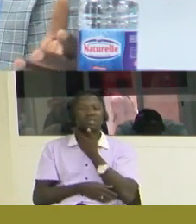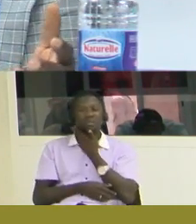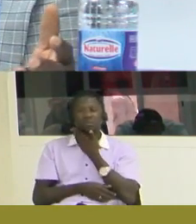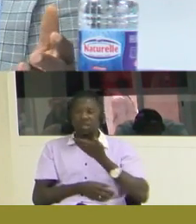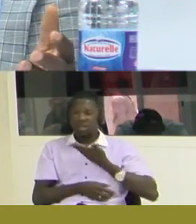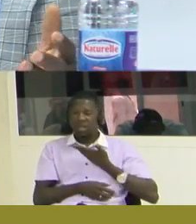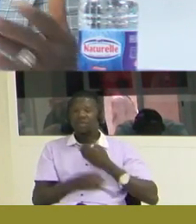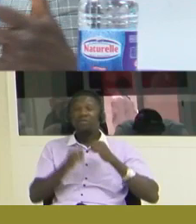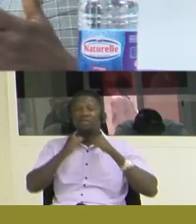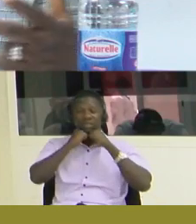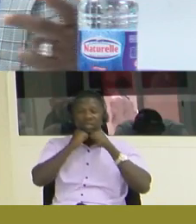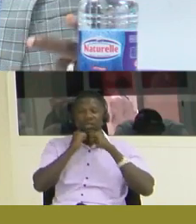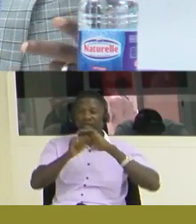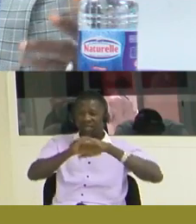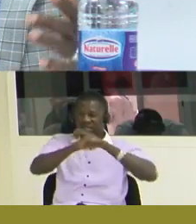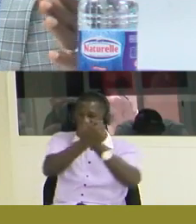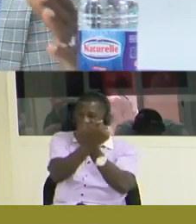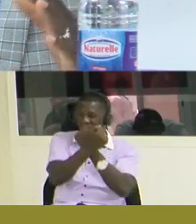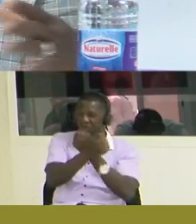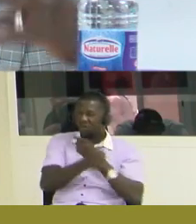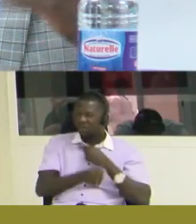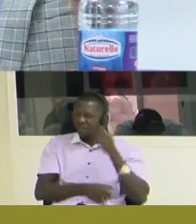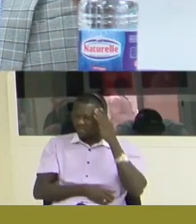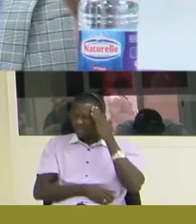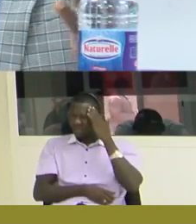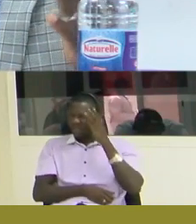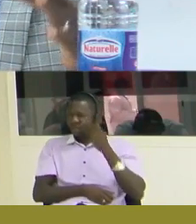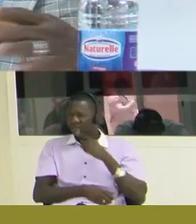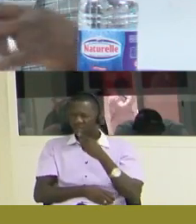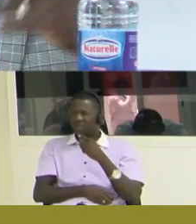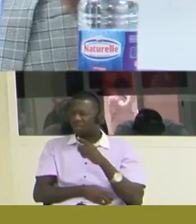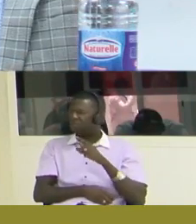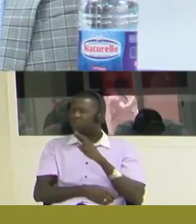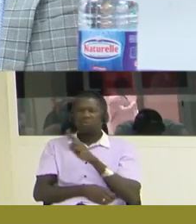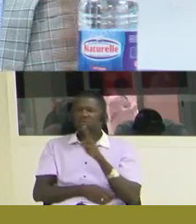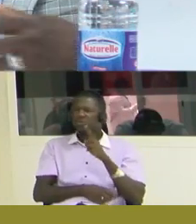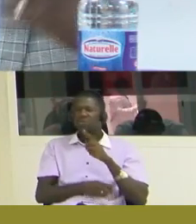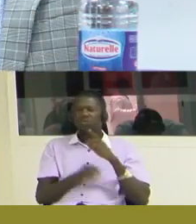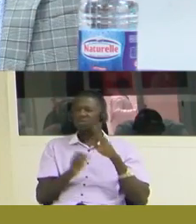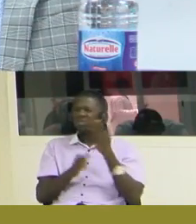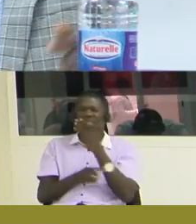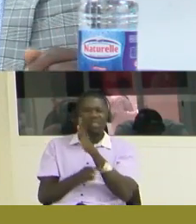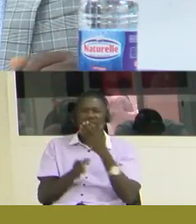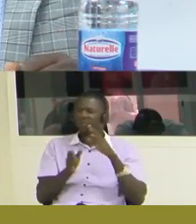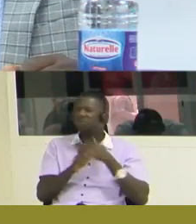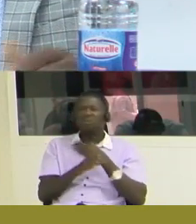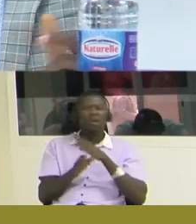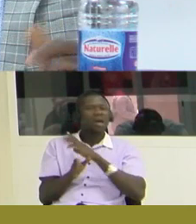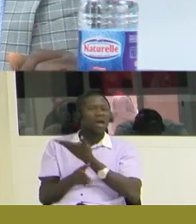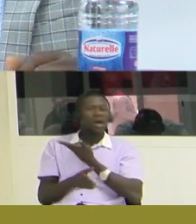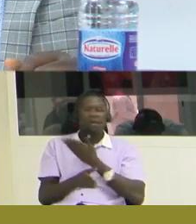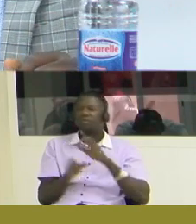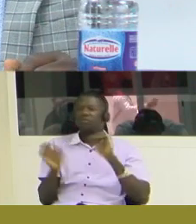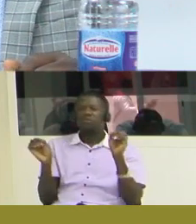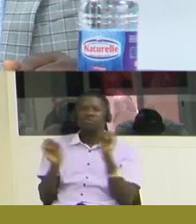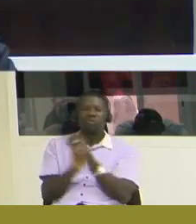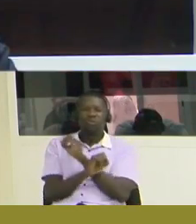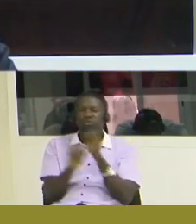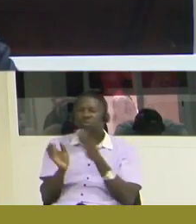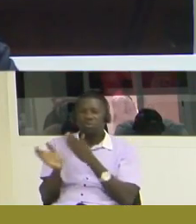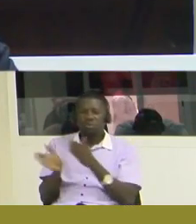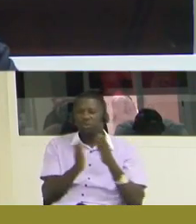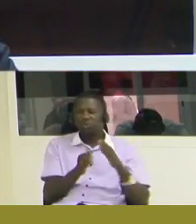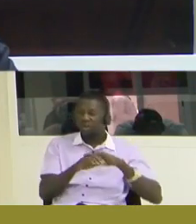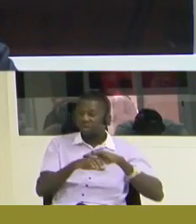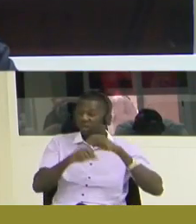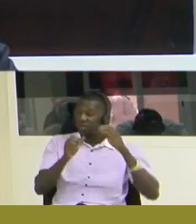arrested wouldn't that suggest that he was not on to anything he did not have any plans of staging a coup as at that time no it